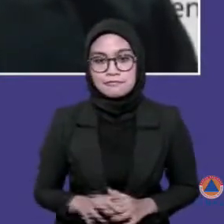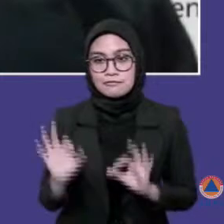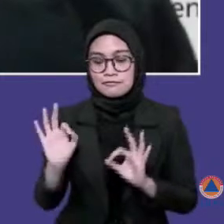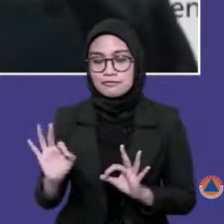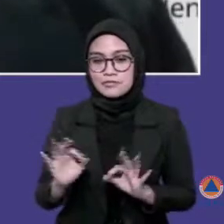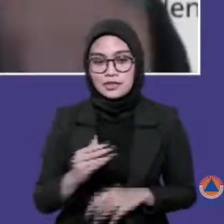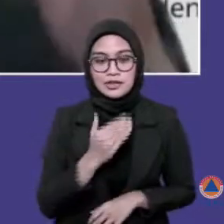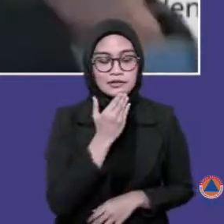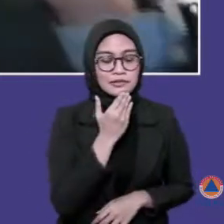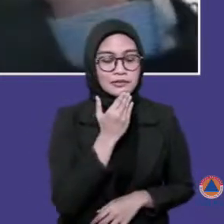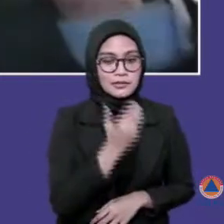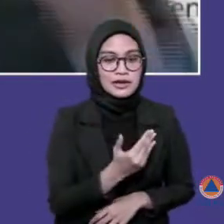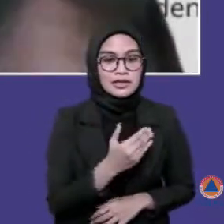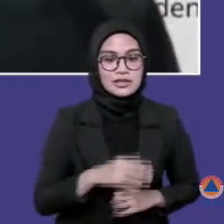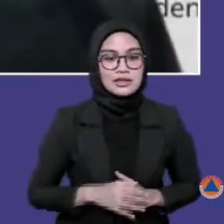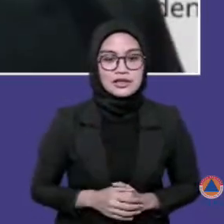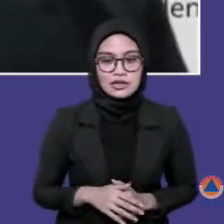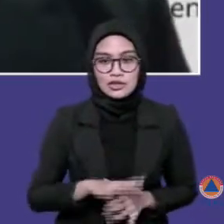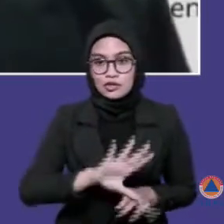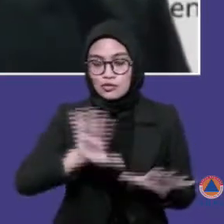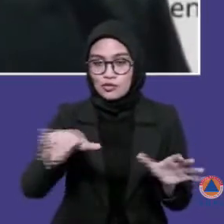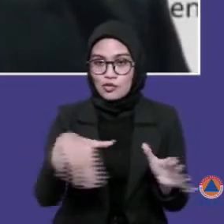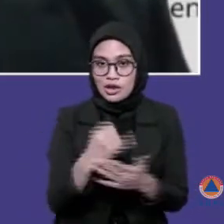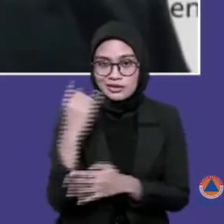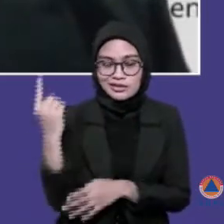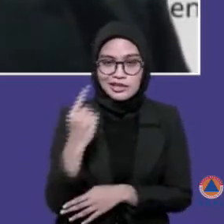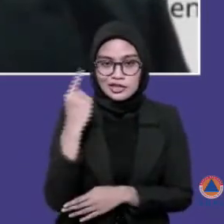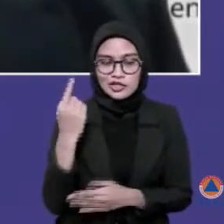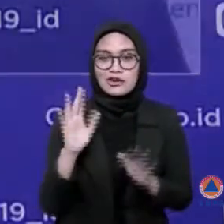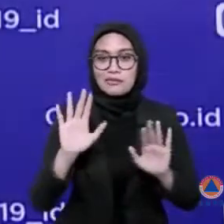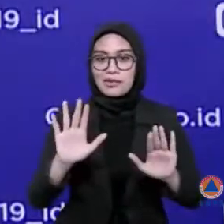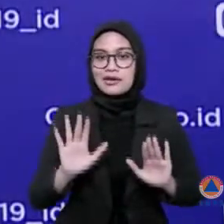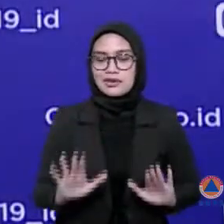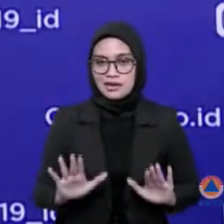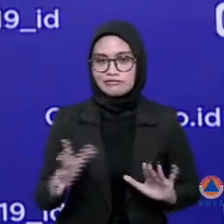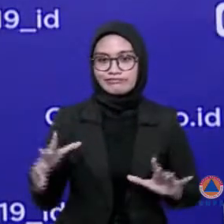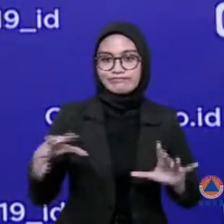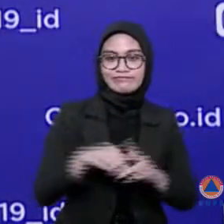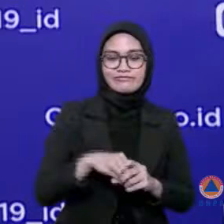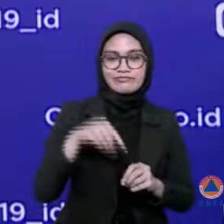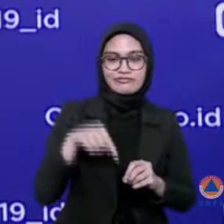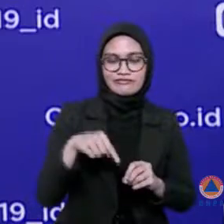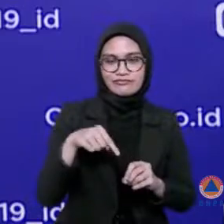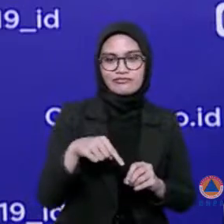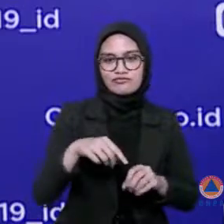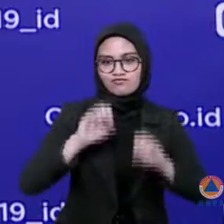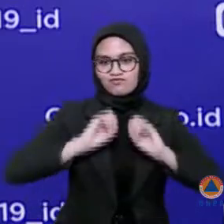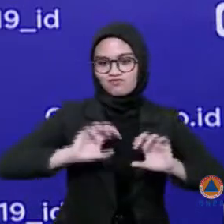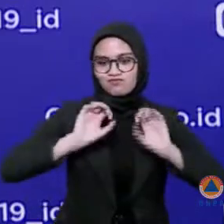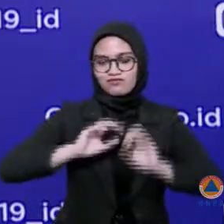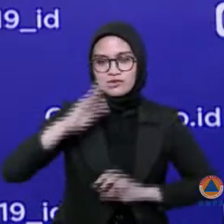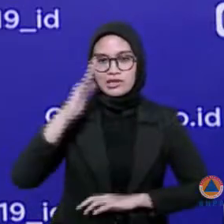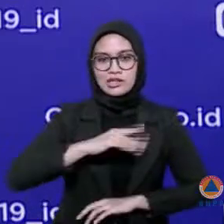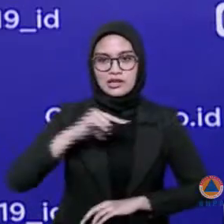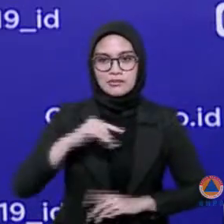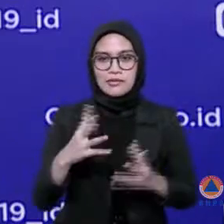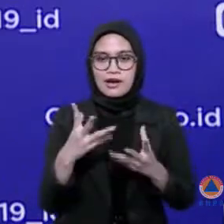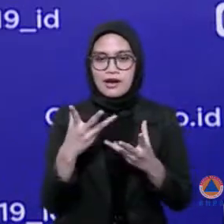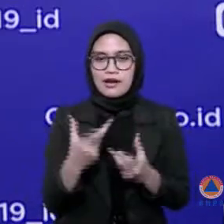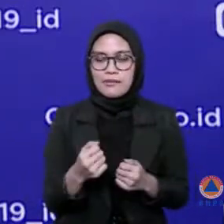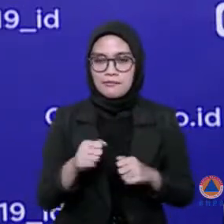much, Ed Davis and all international journalists who joined with this press conference. We hope